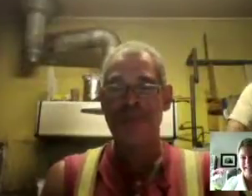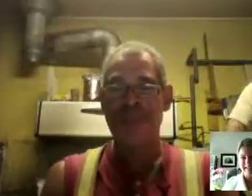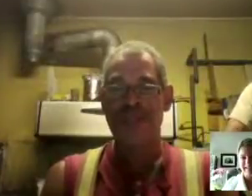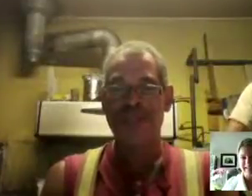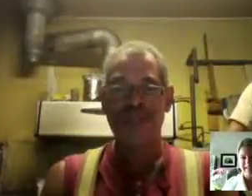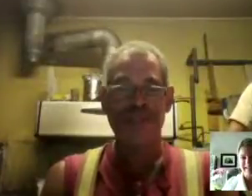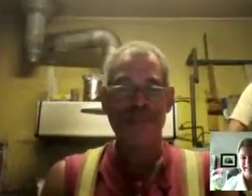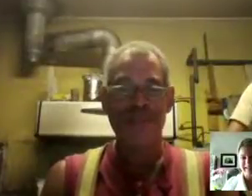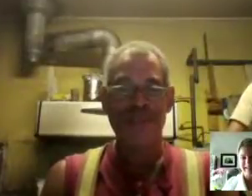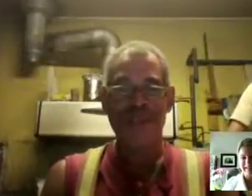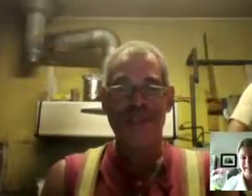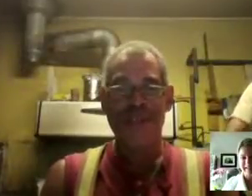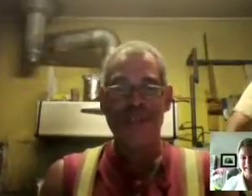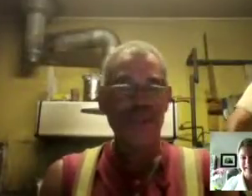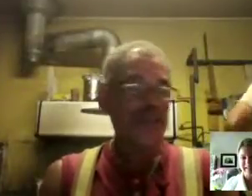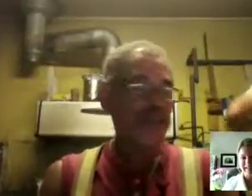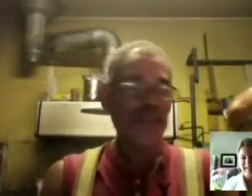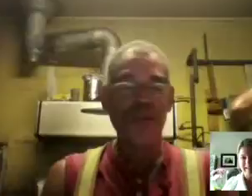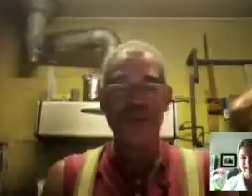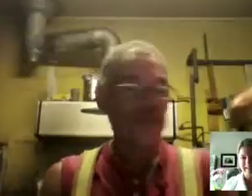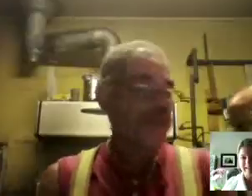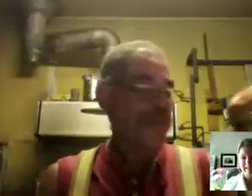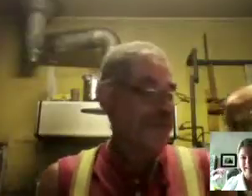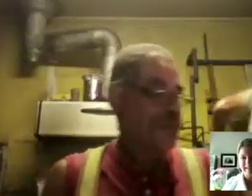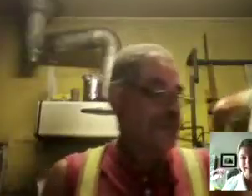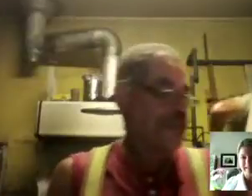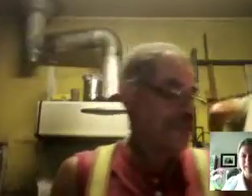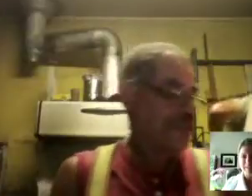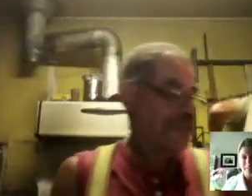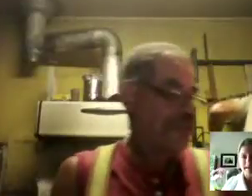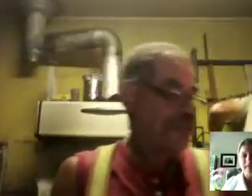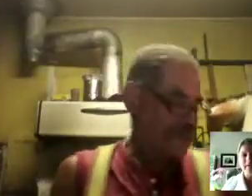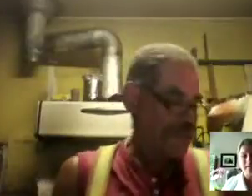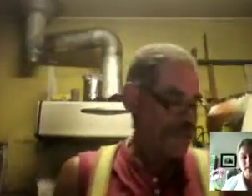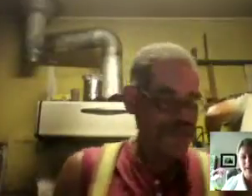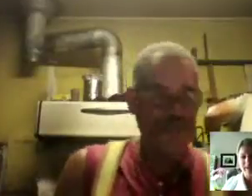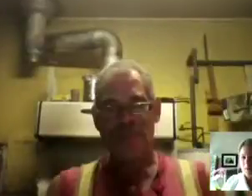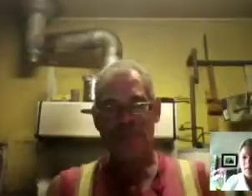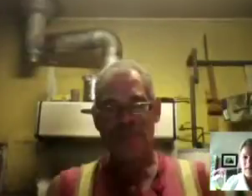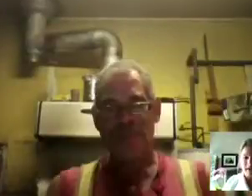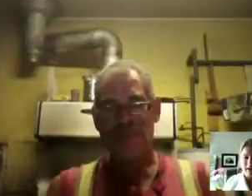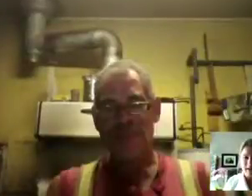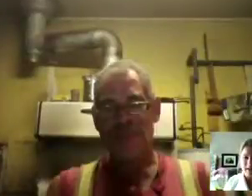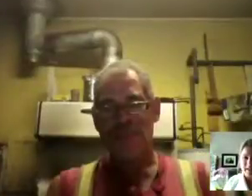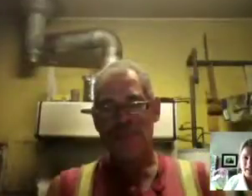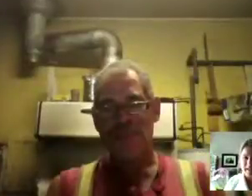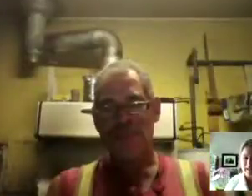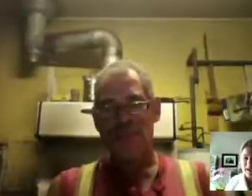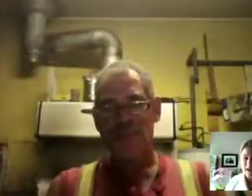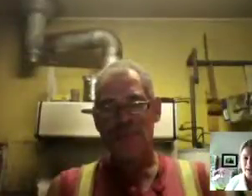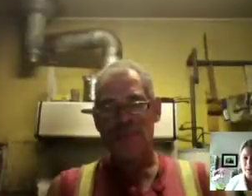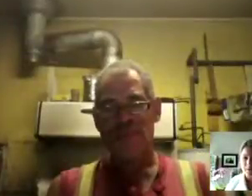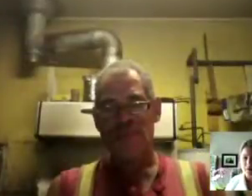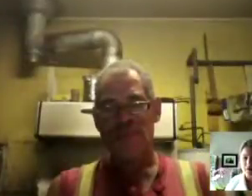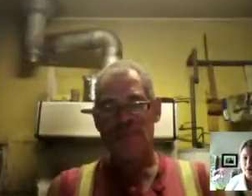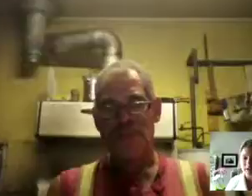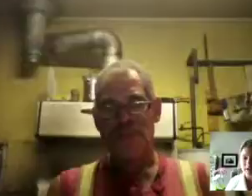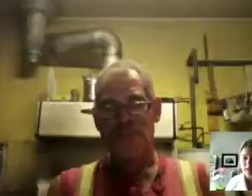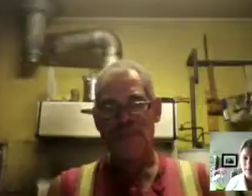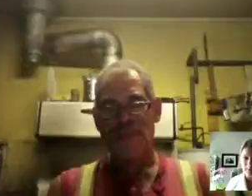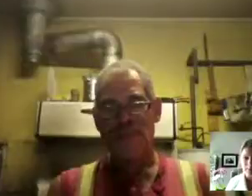and where I don't want to go back to. Right. Uh-huh. So I don't have any